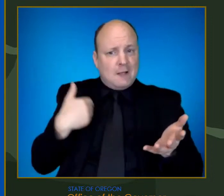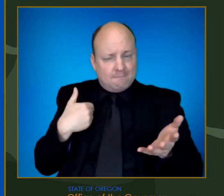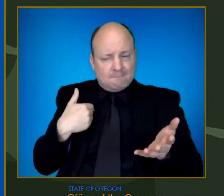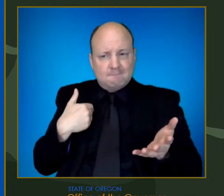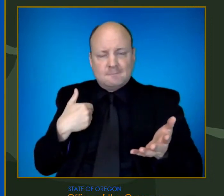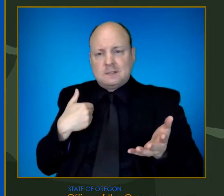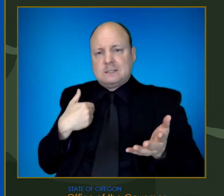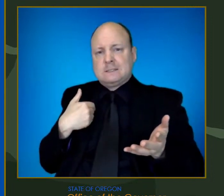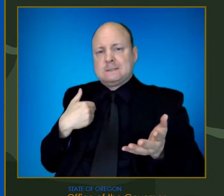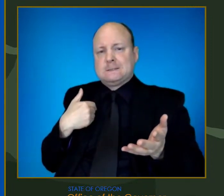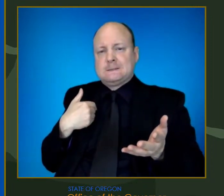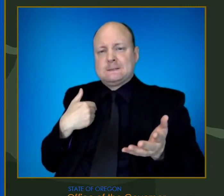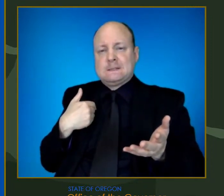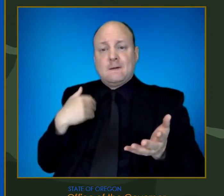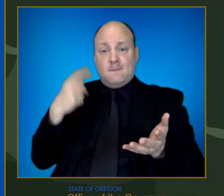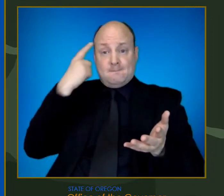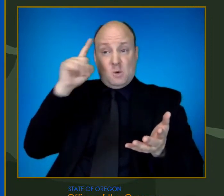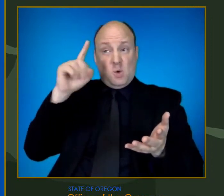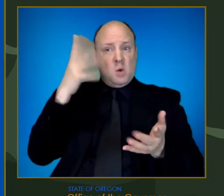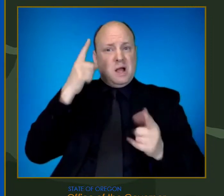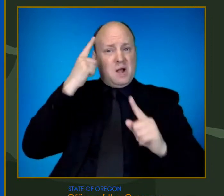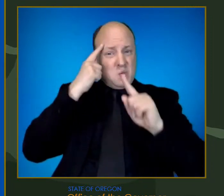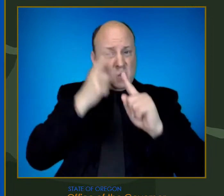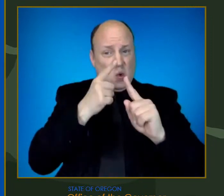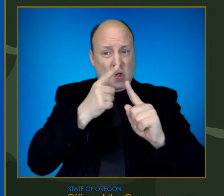know, I think hesitancy based on